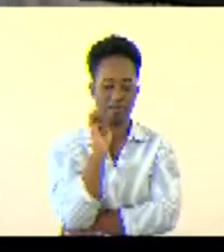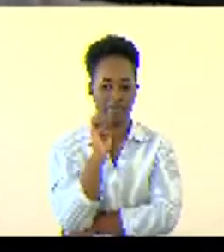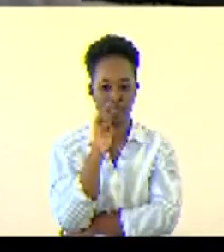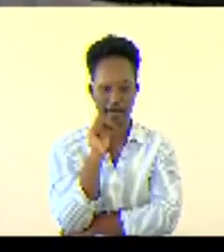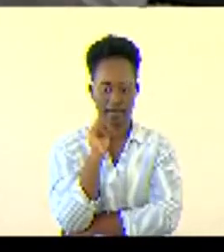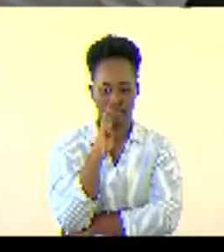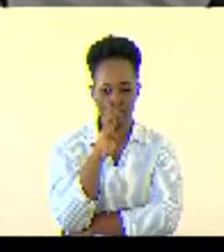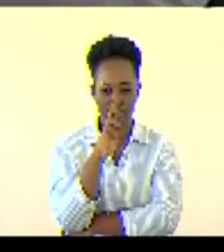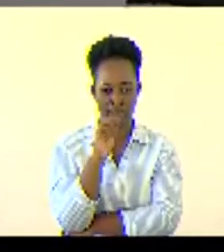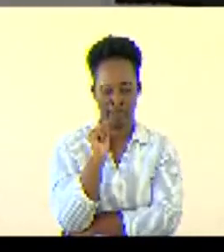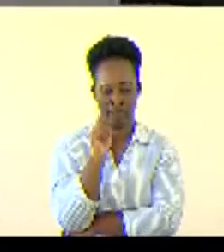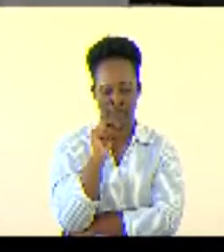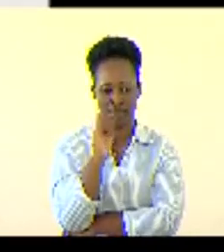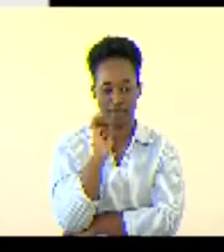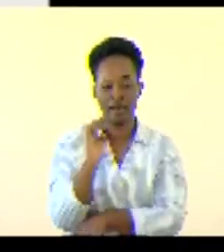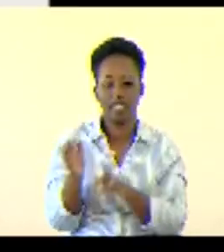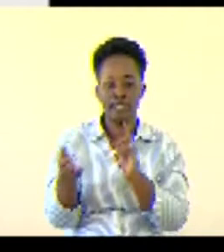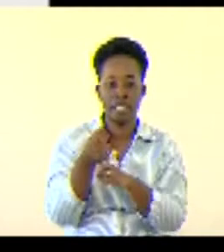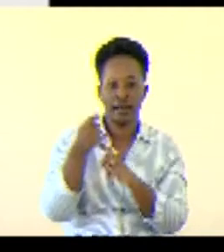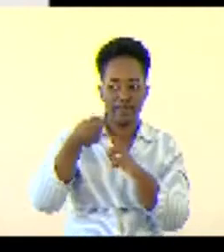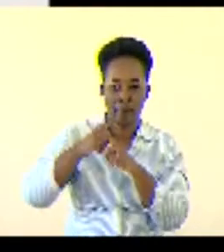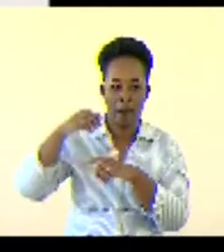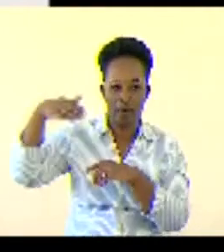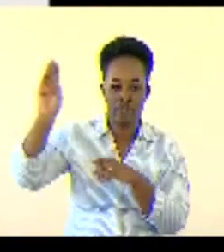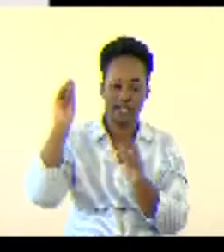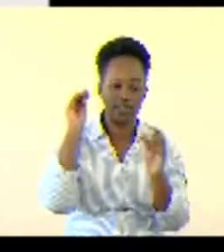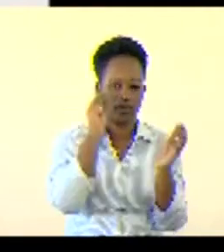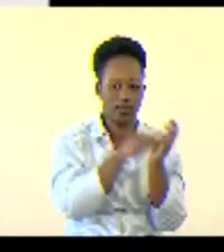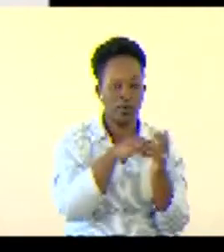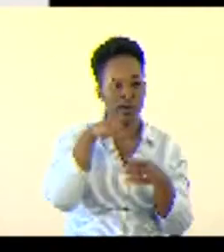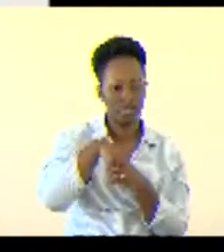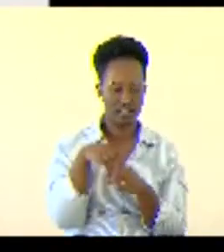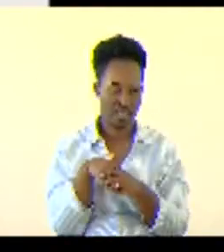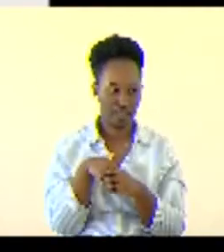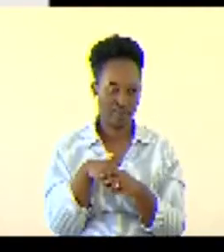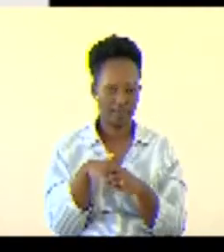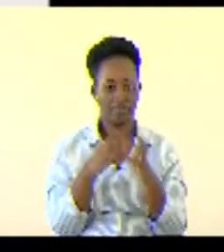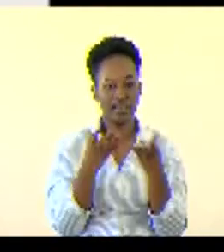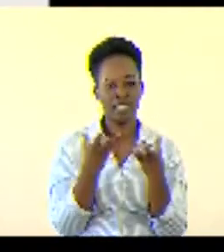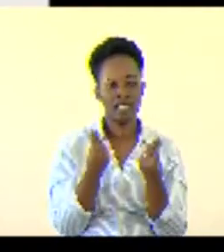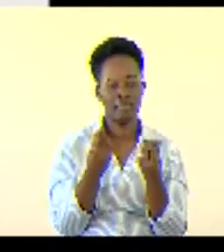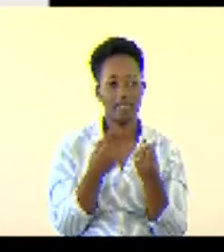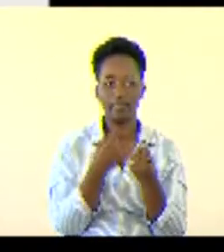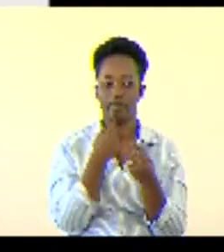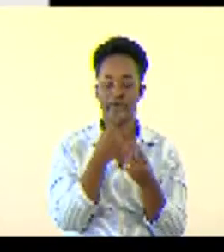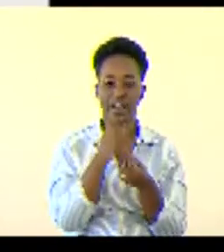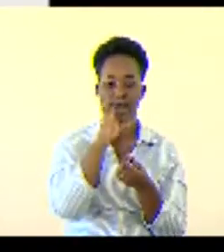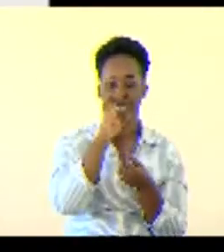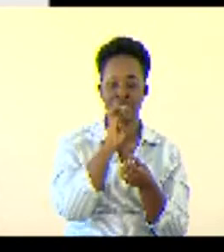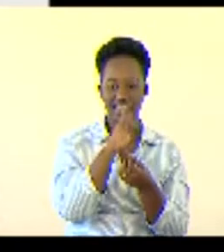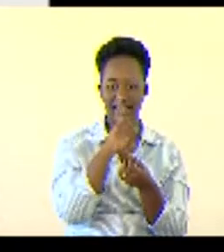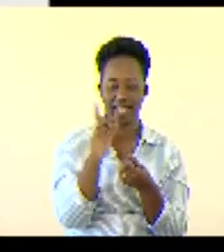taken from outside to inside. And that one is referred to as pinocytosis. Simply, it refers to cell